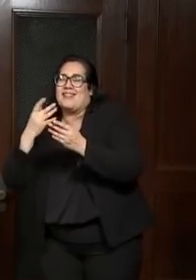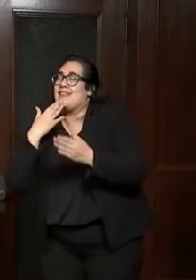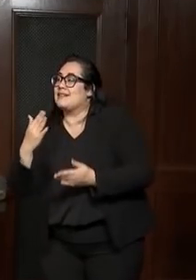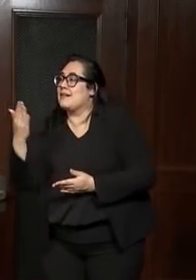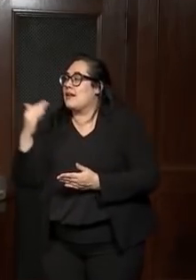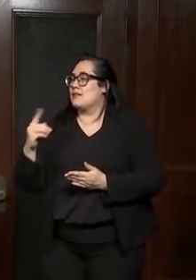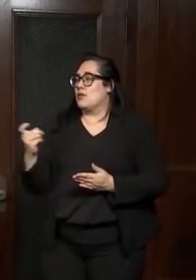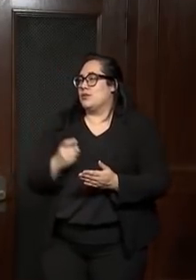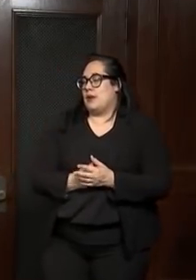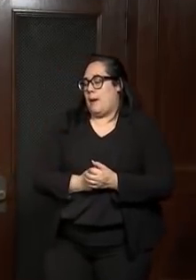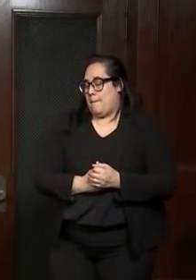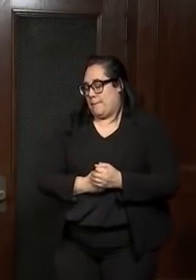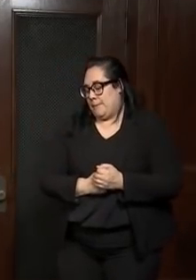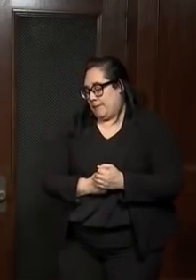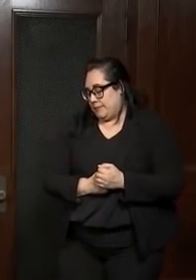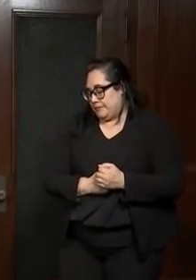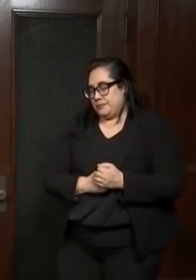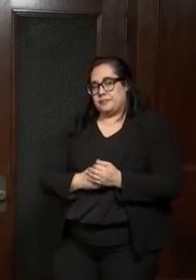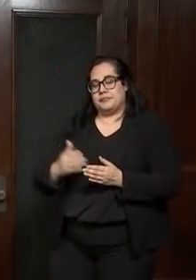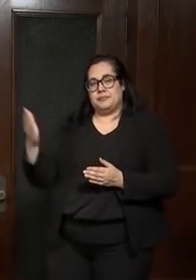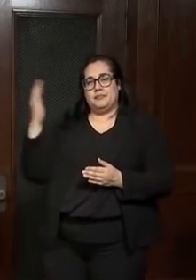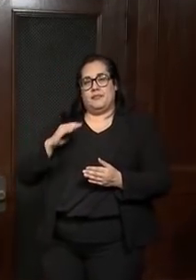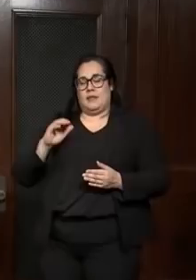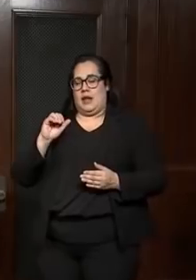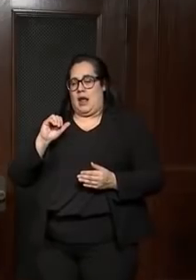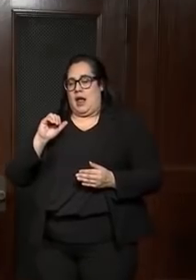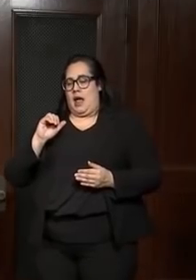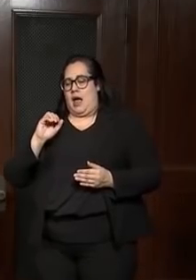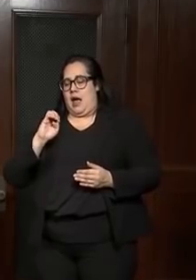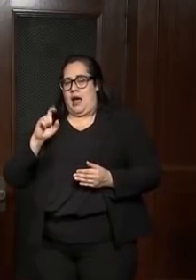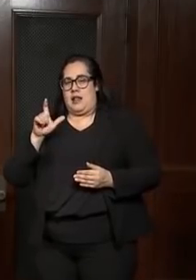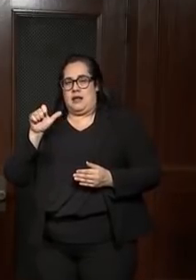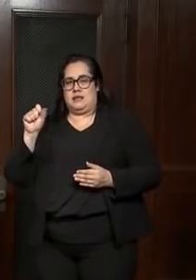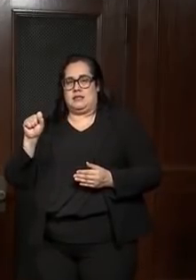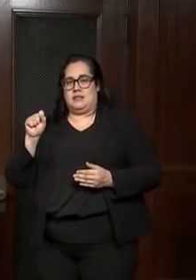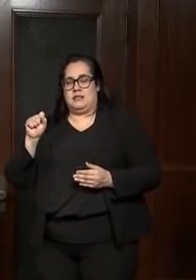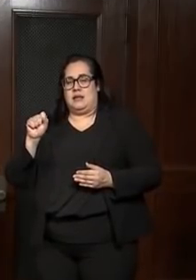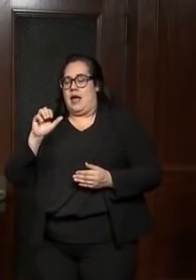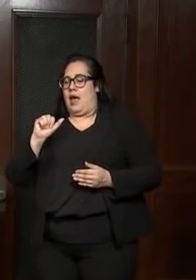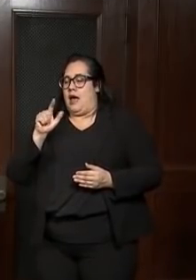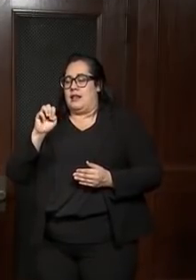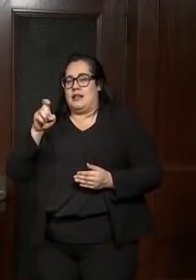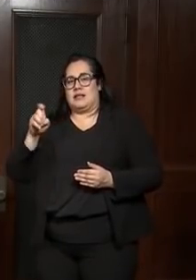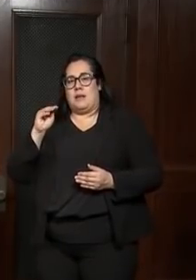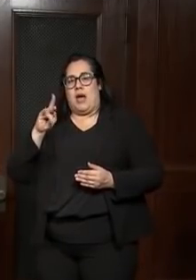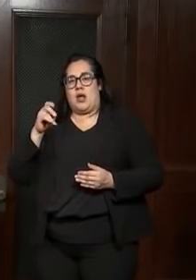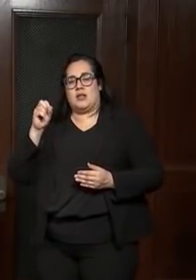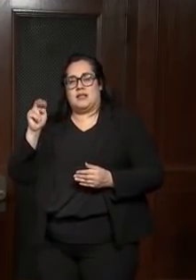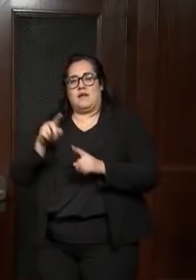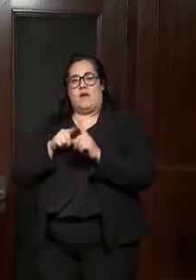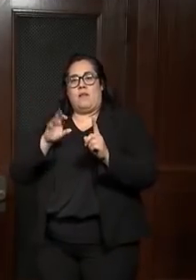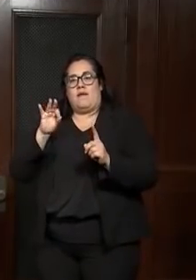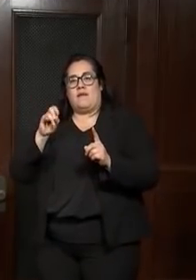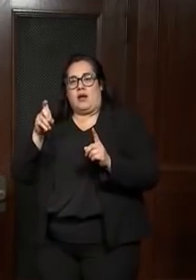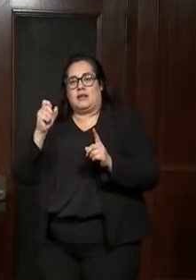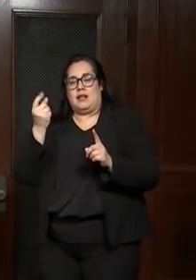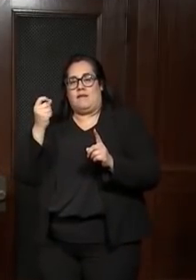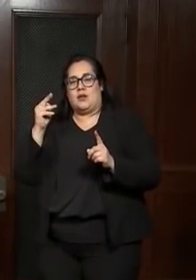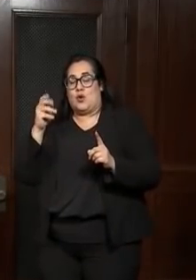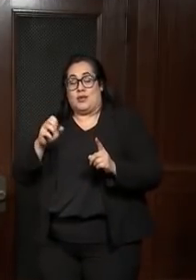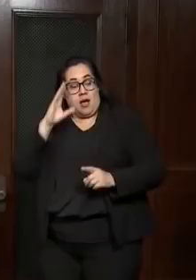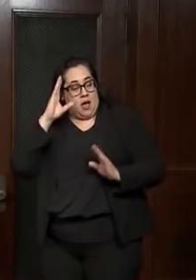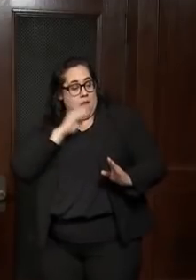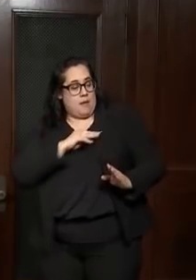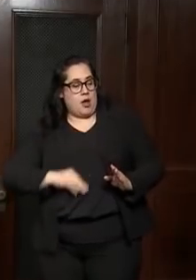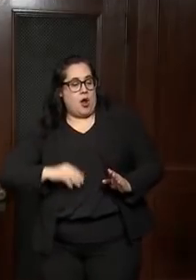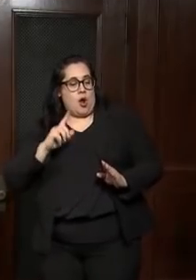Our next question comes from the line of Alex Michelson from Fox 11 News. Hey, Alex. Go ahead. Mayor Garcetti,